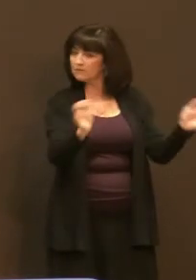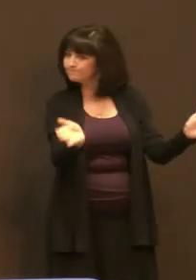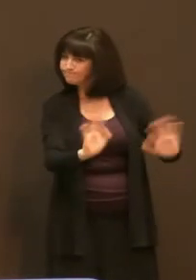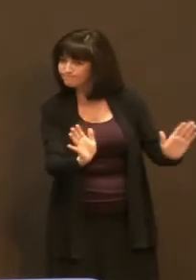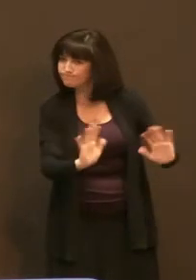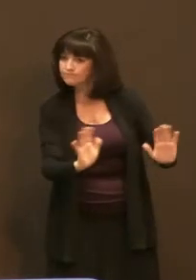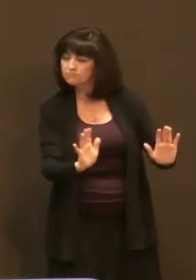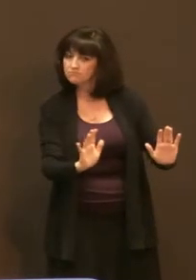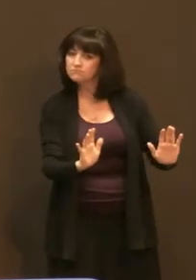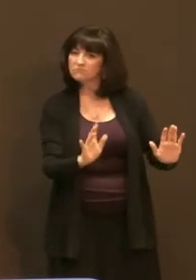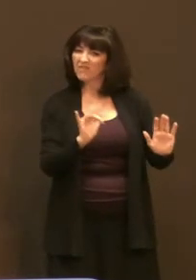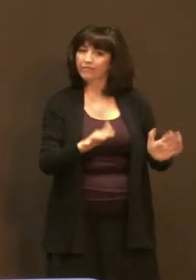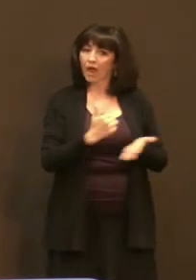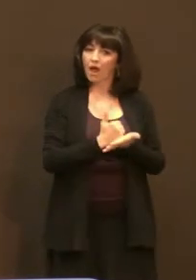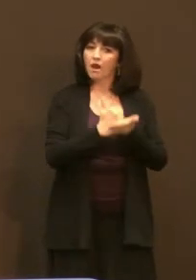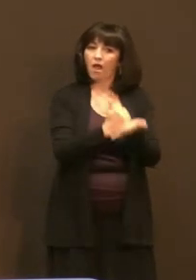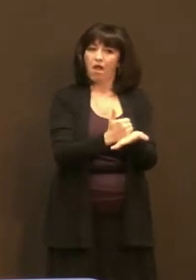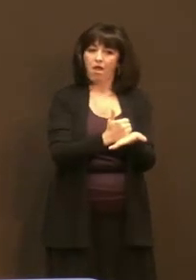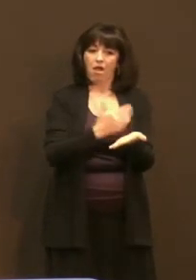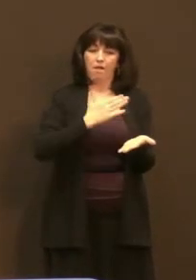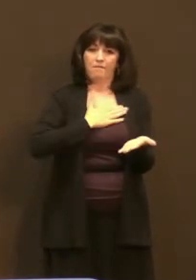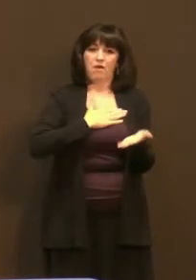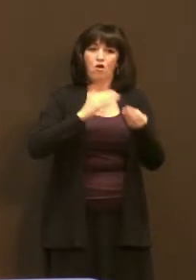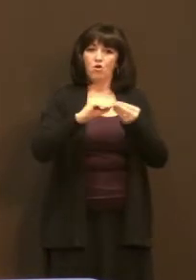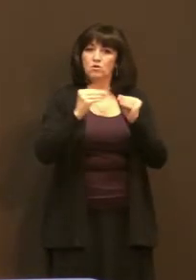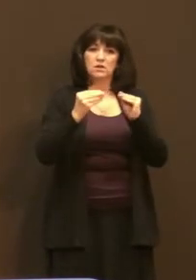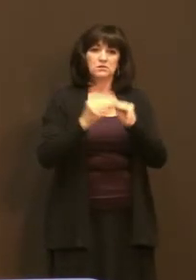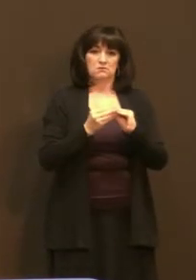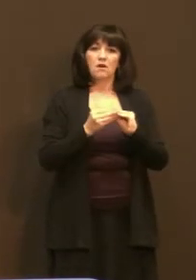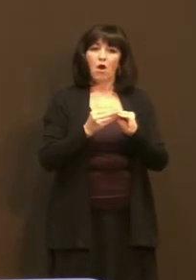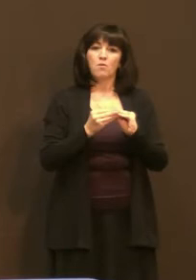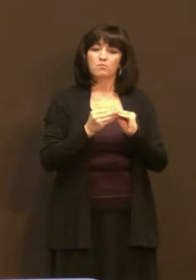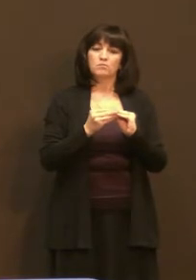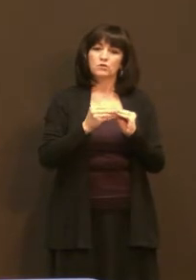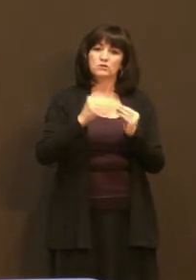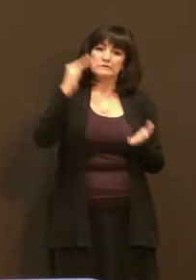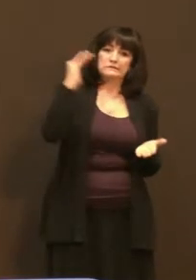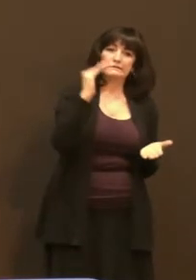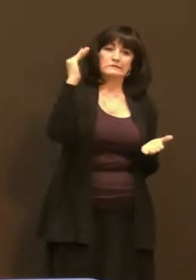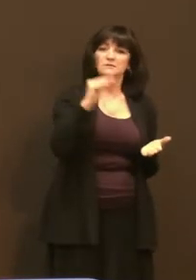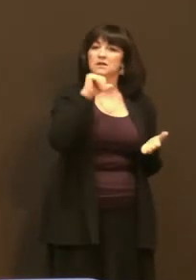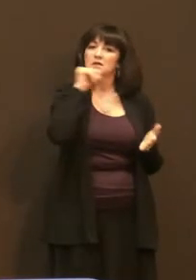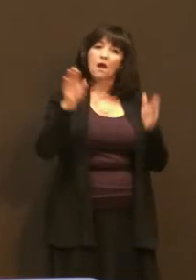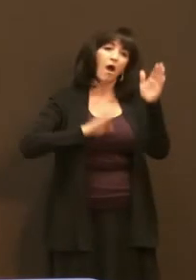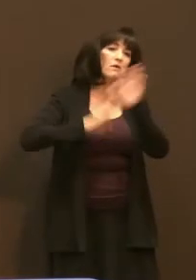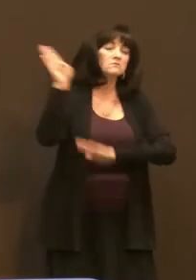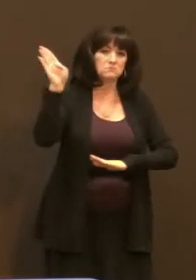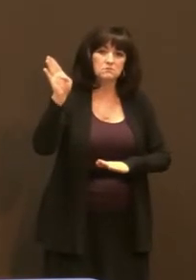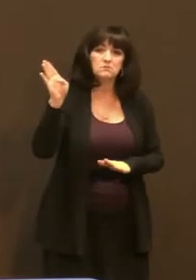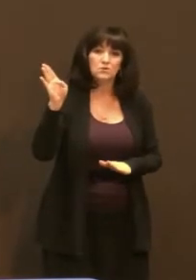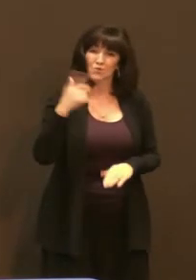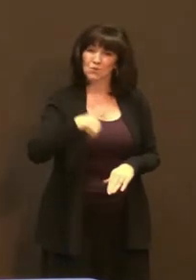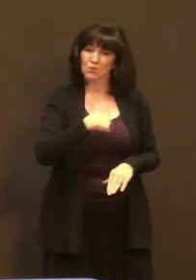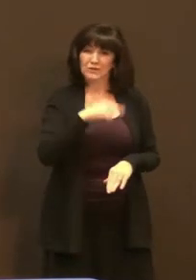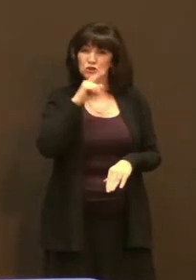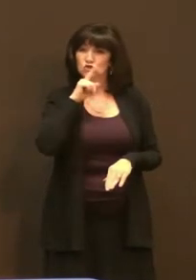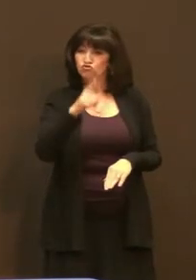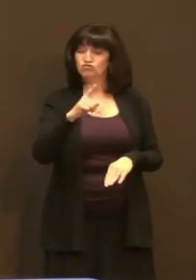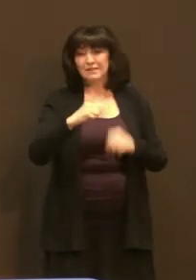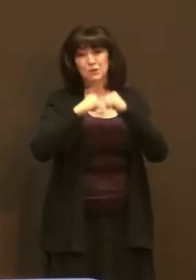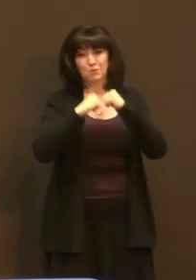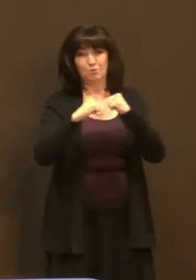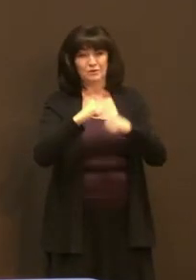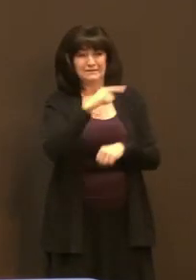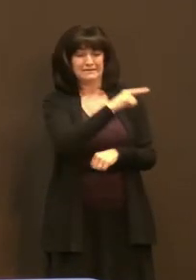objective, which is really to protect the most vulnerable population, to protect those hospital resources, really doubling